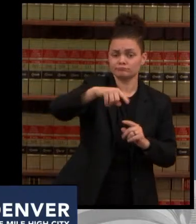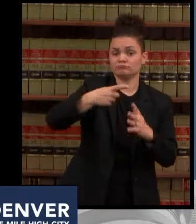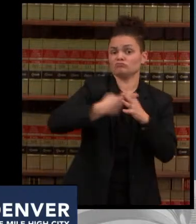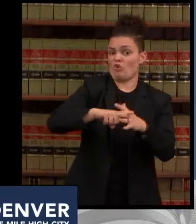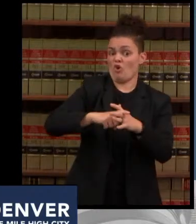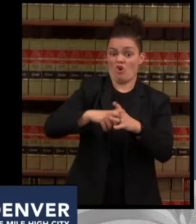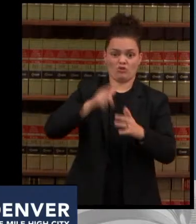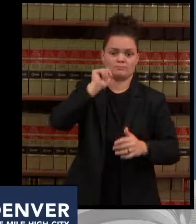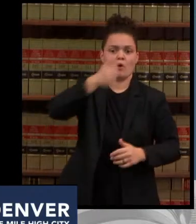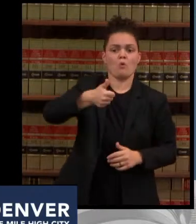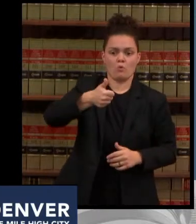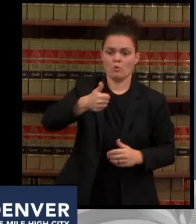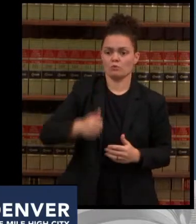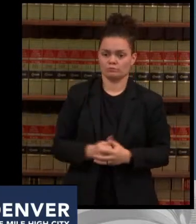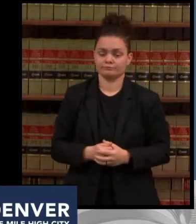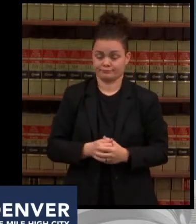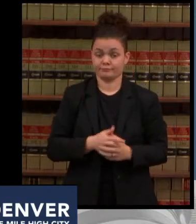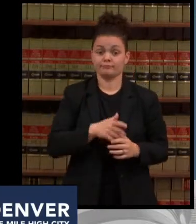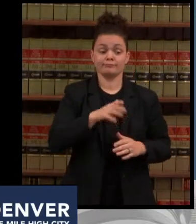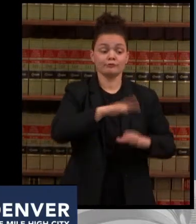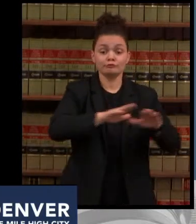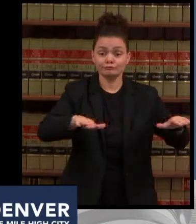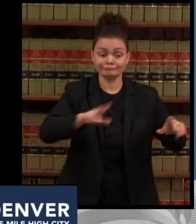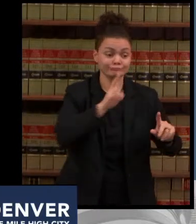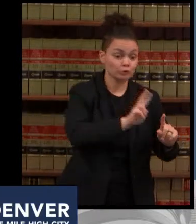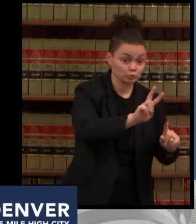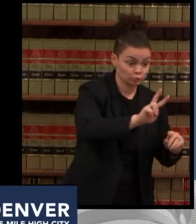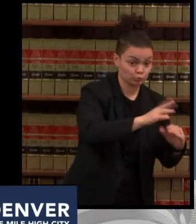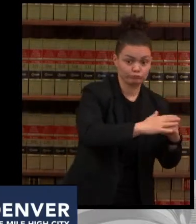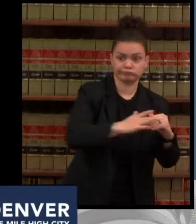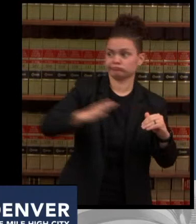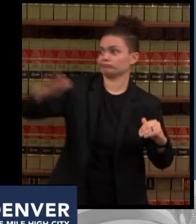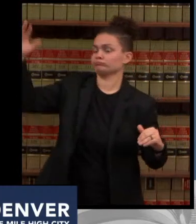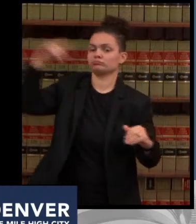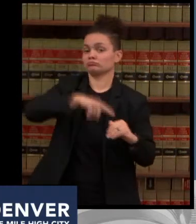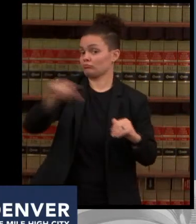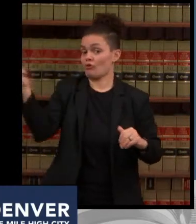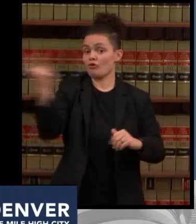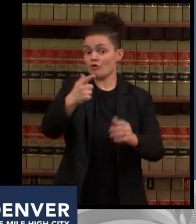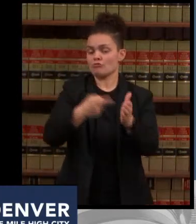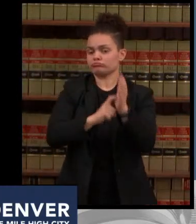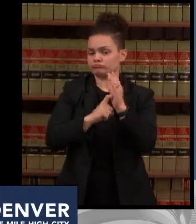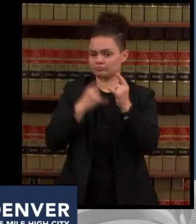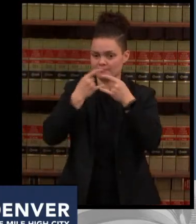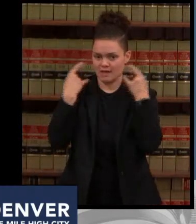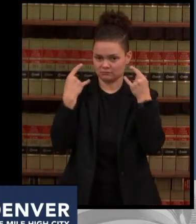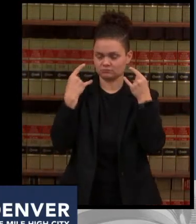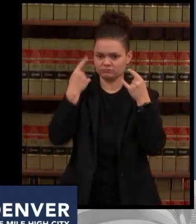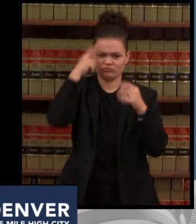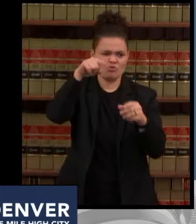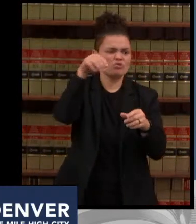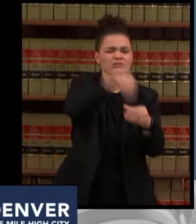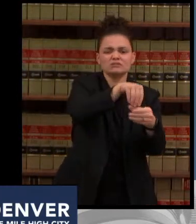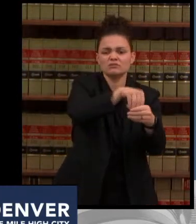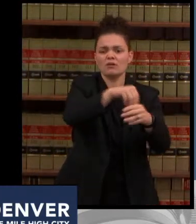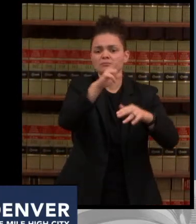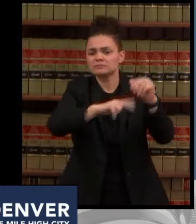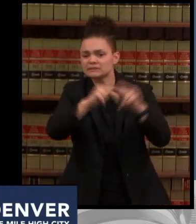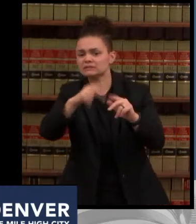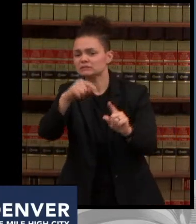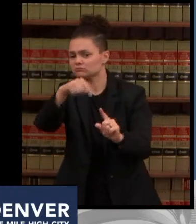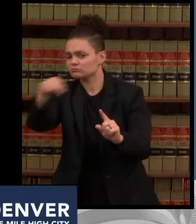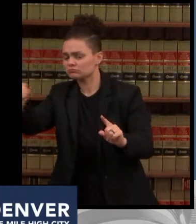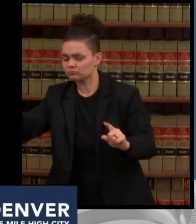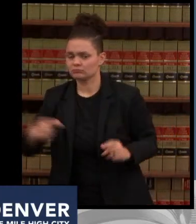2 and older will be required to wear a face covering in all indoor public settings with few exceptions. Or in